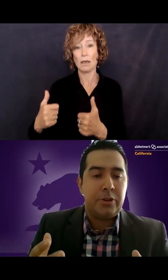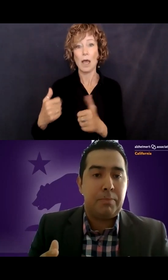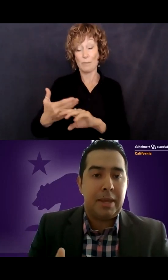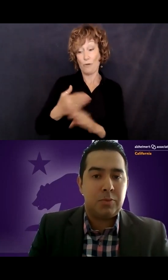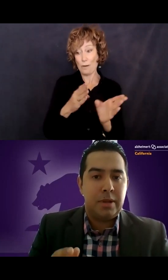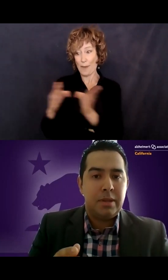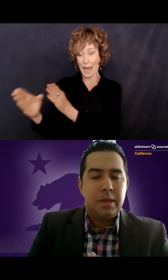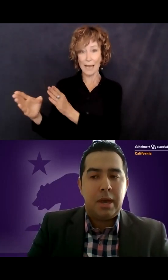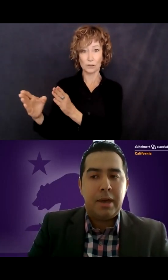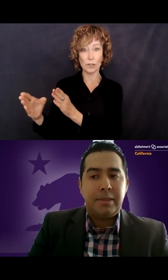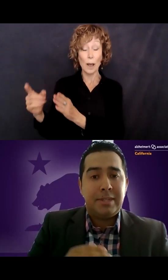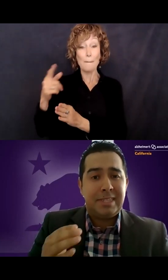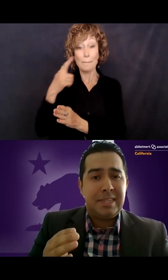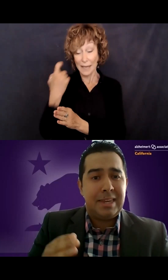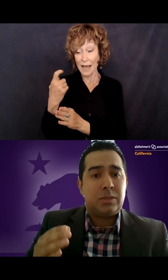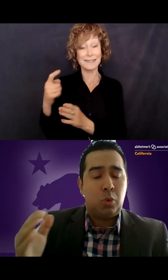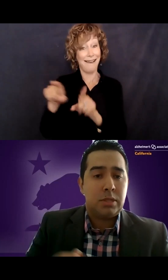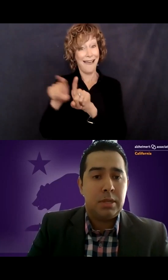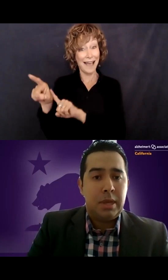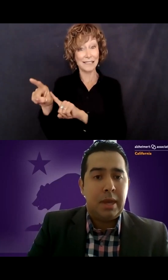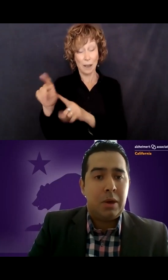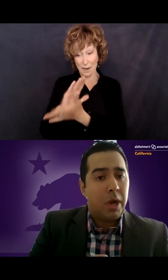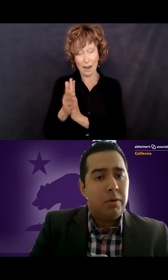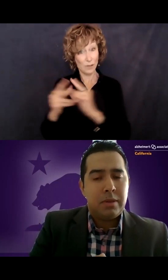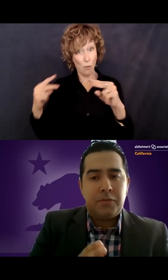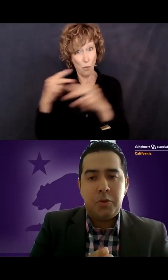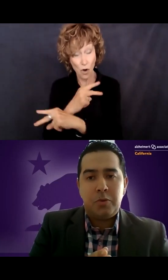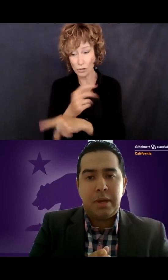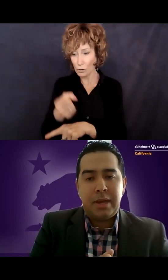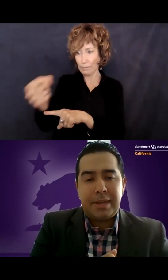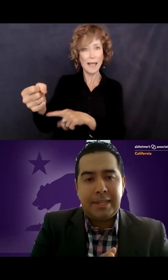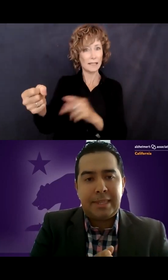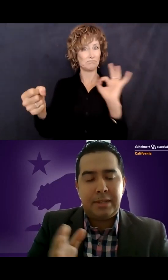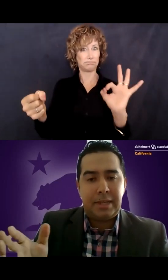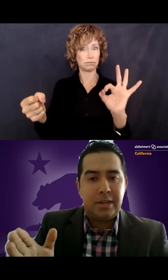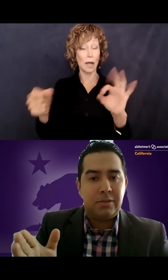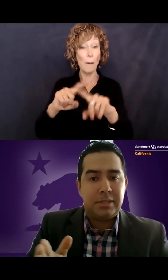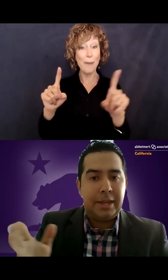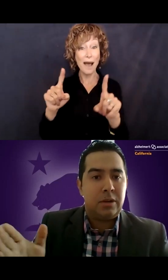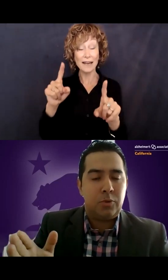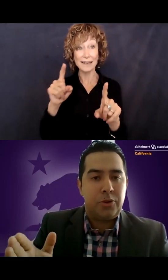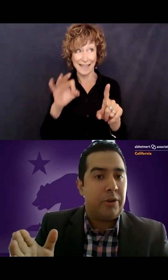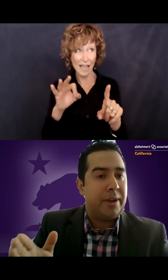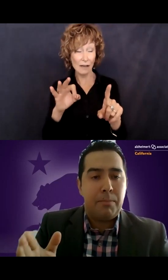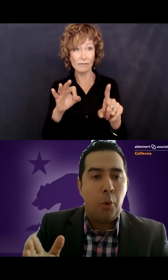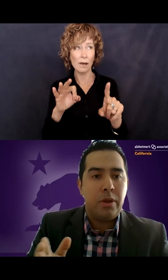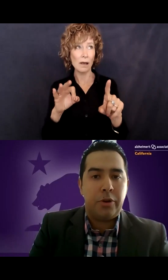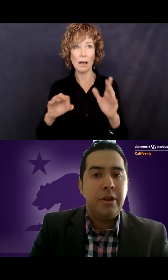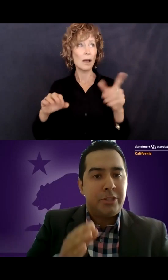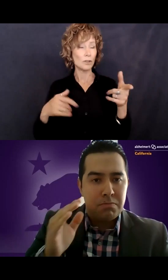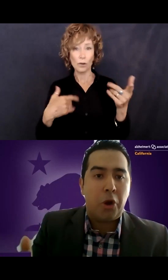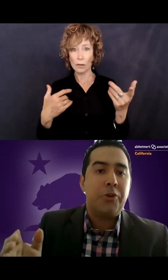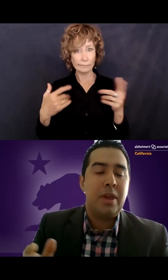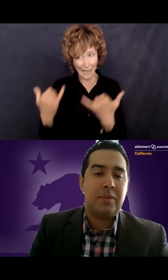that you're in a good place when the disease gets worse. Well, if you get that diagnosis later where you're already at a point